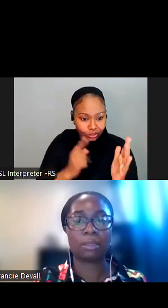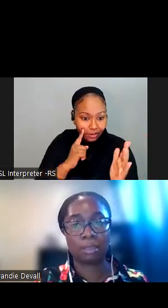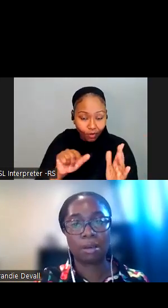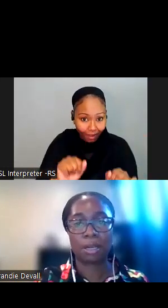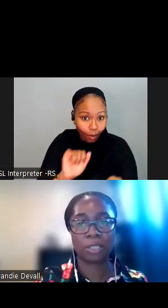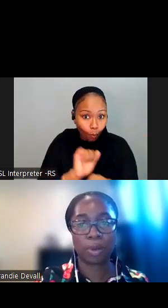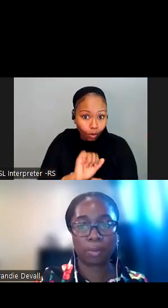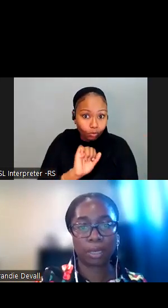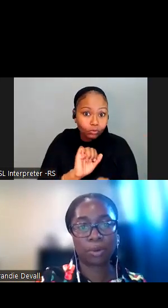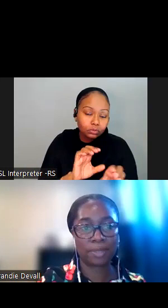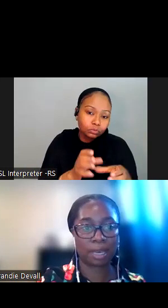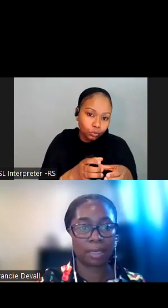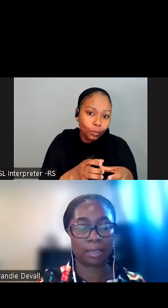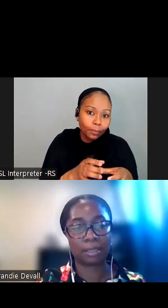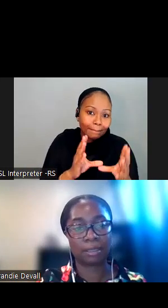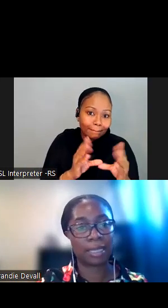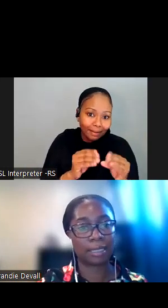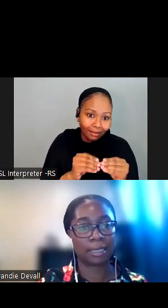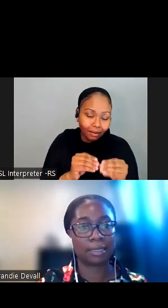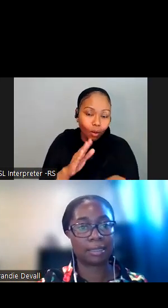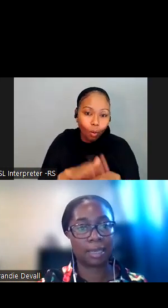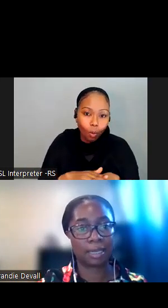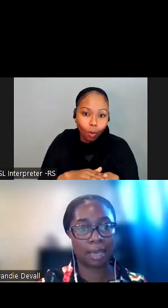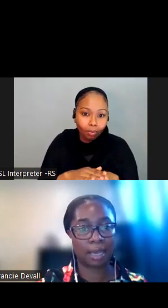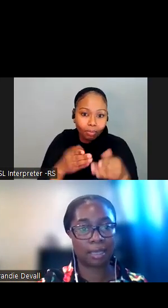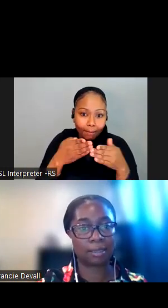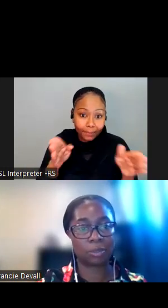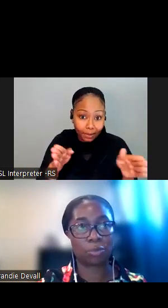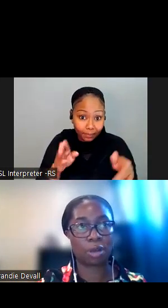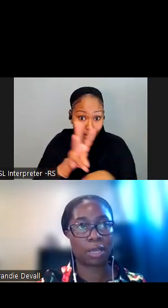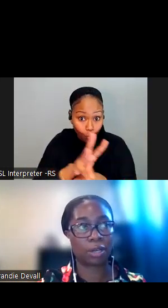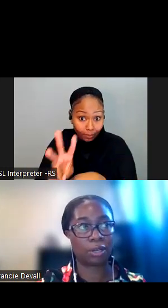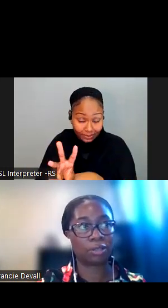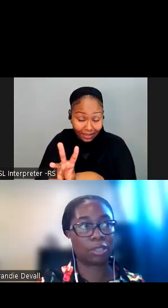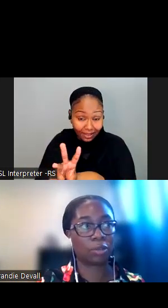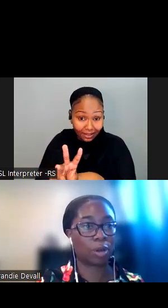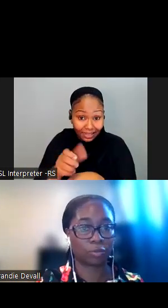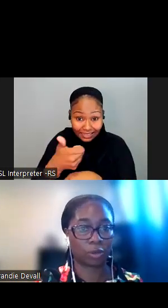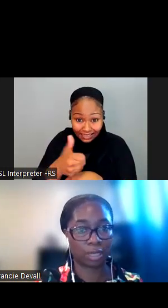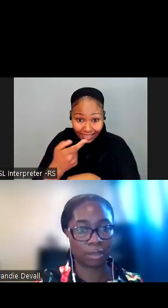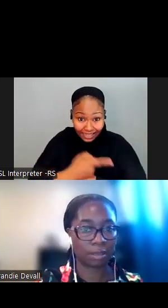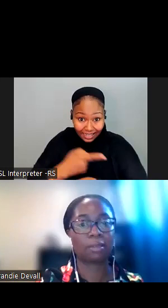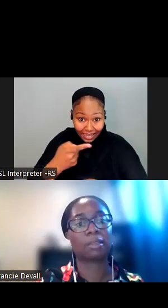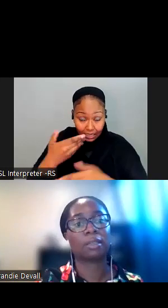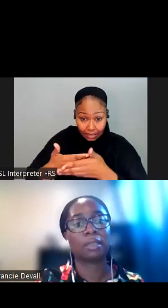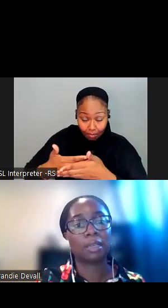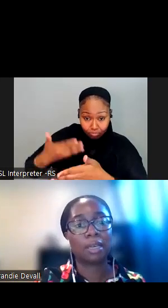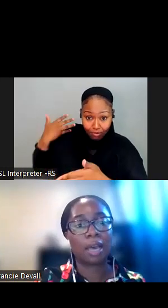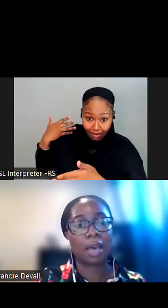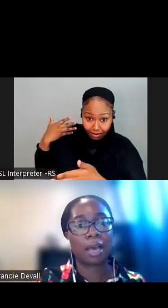meeting on its public website at least 10 days prior to March 14th.